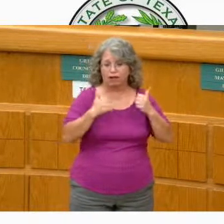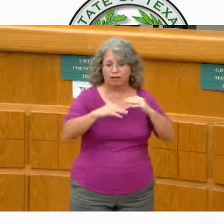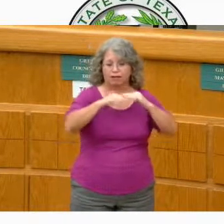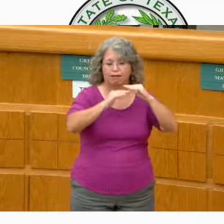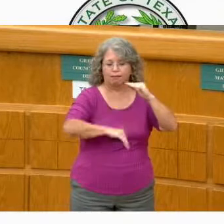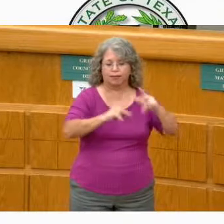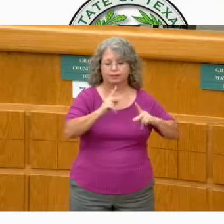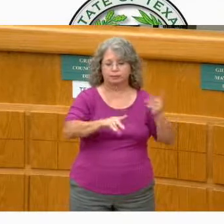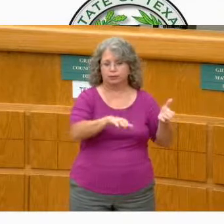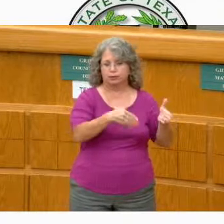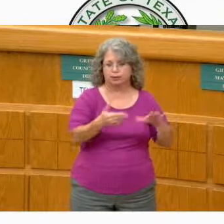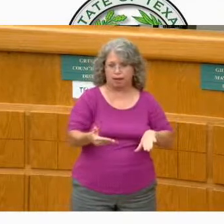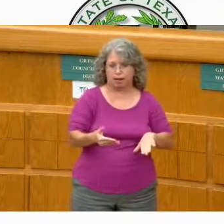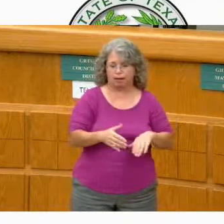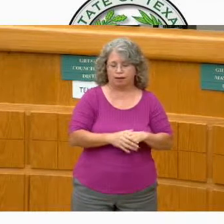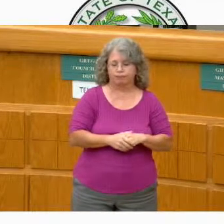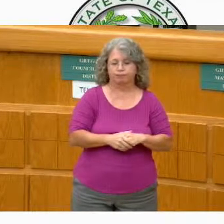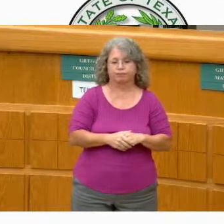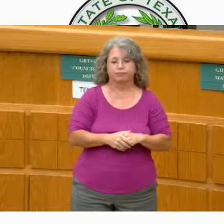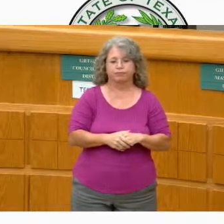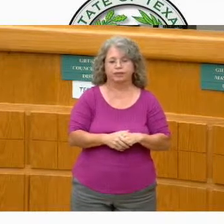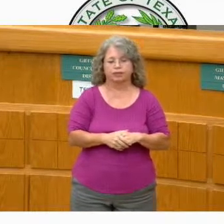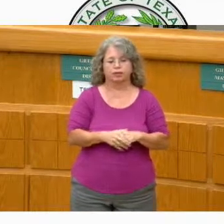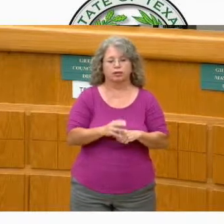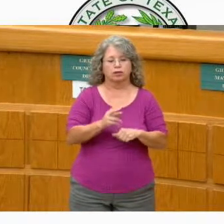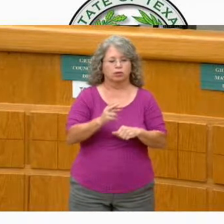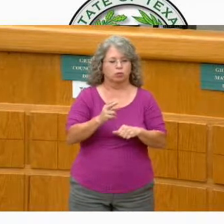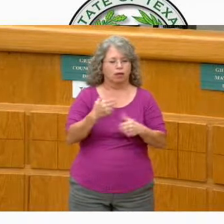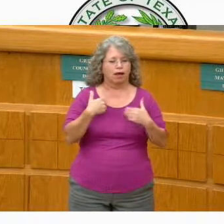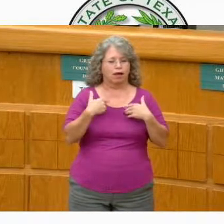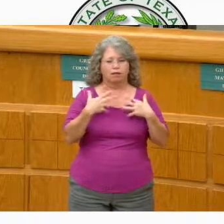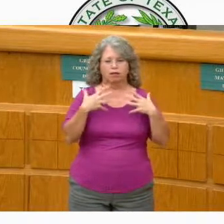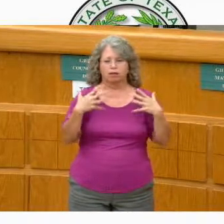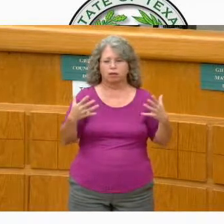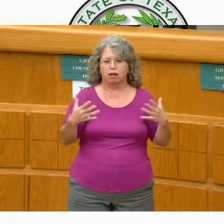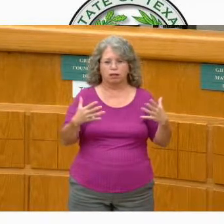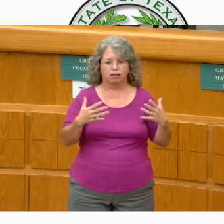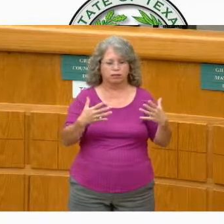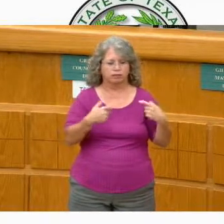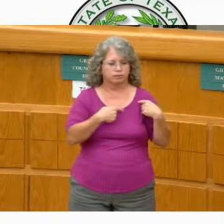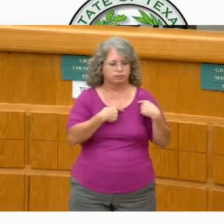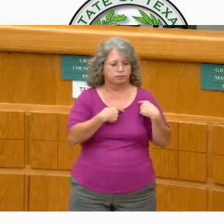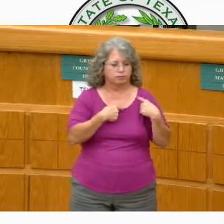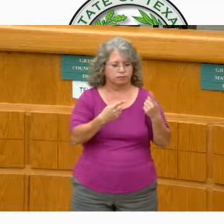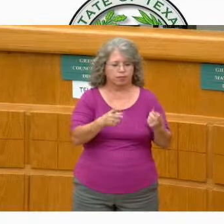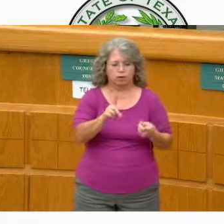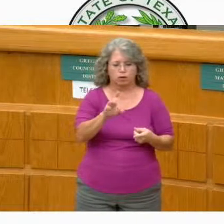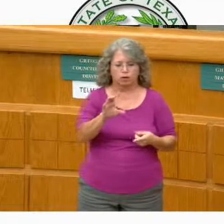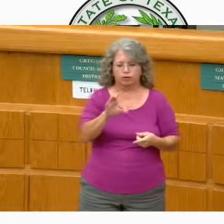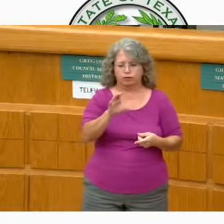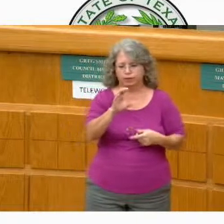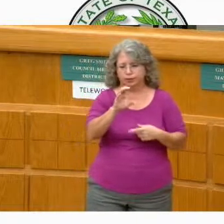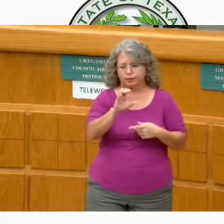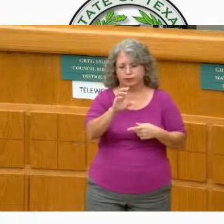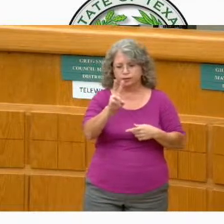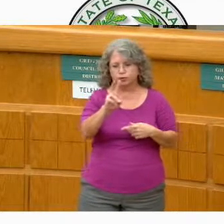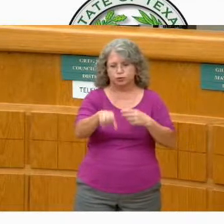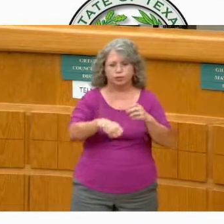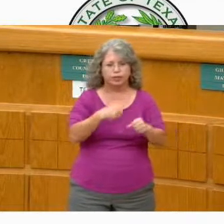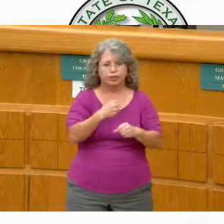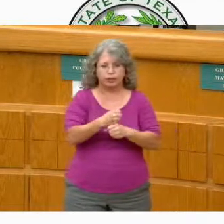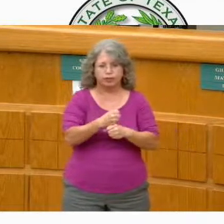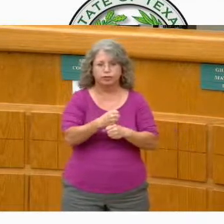less people die, using the massive advances in medicine that have occurred over the last